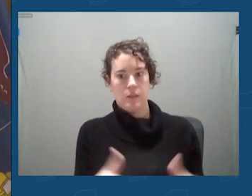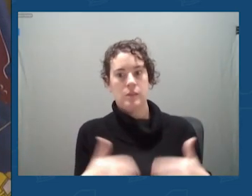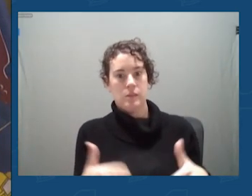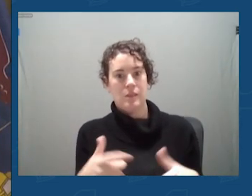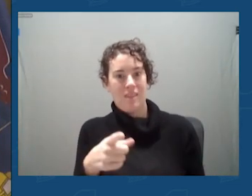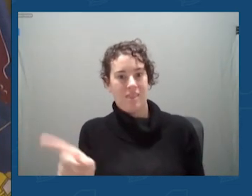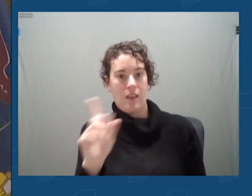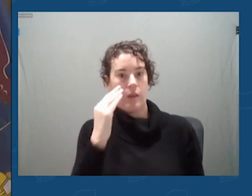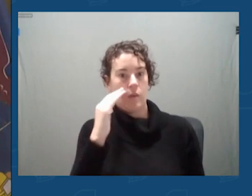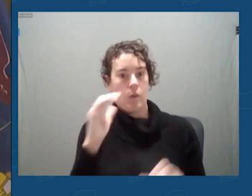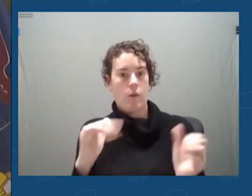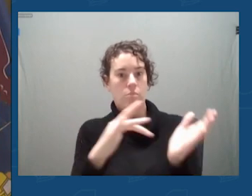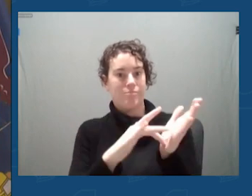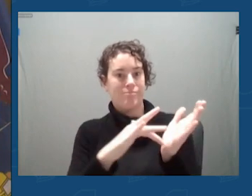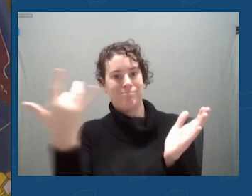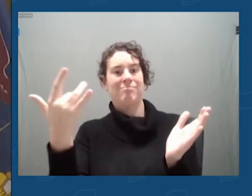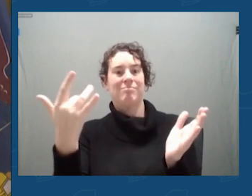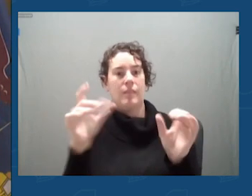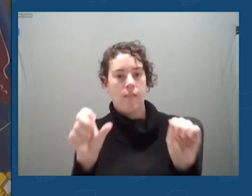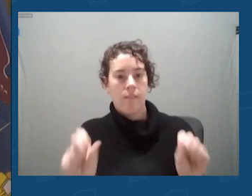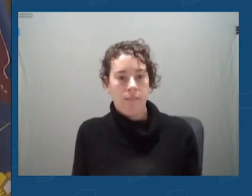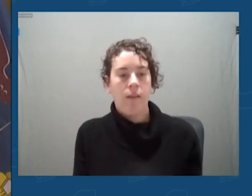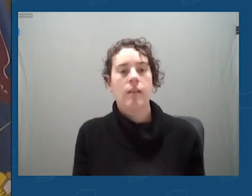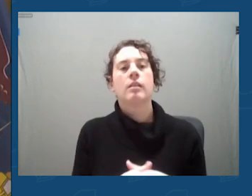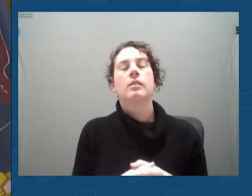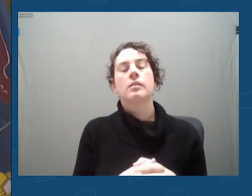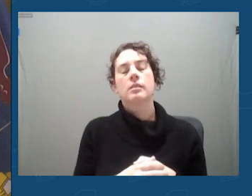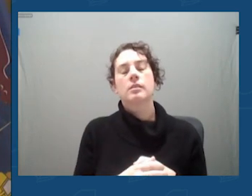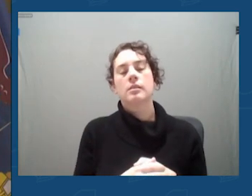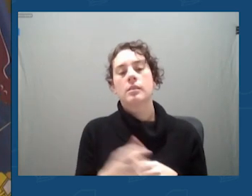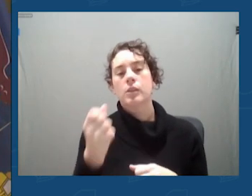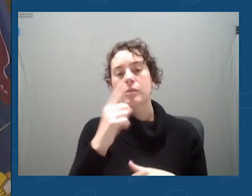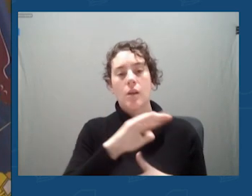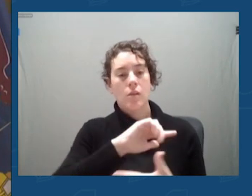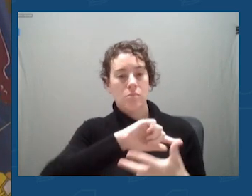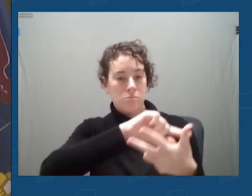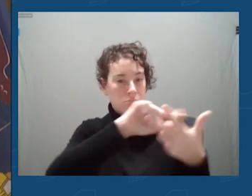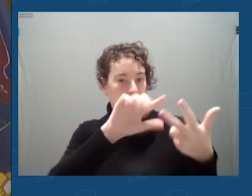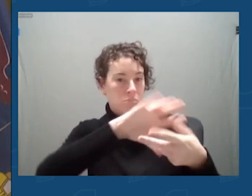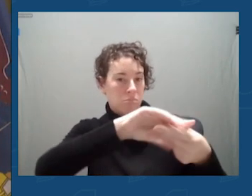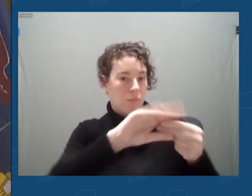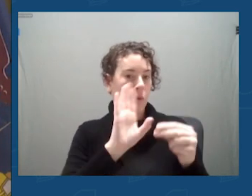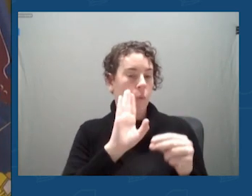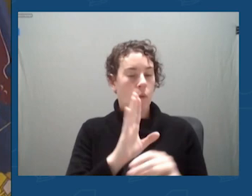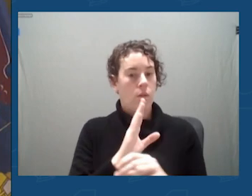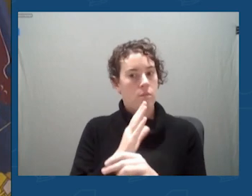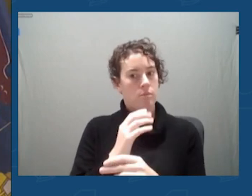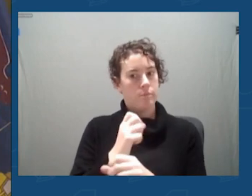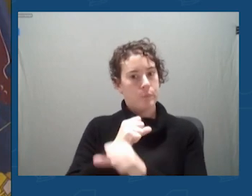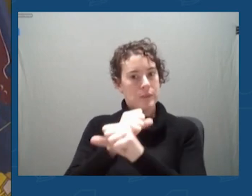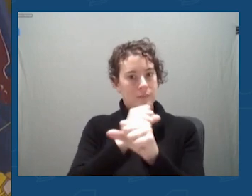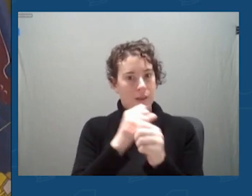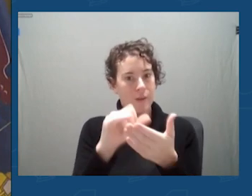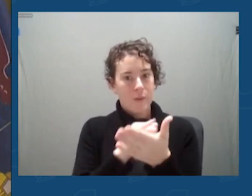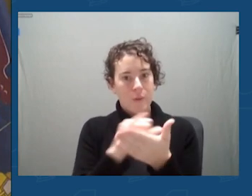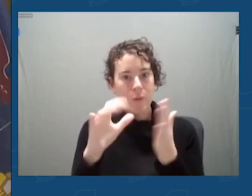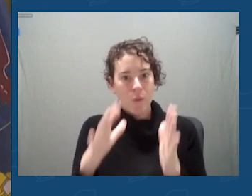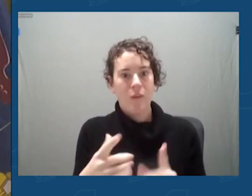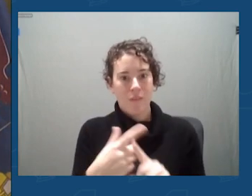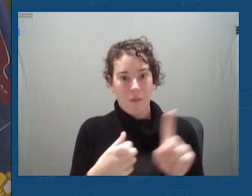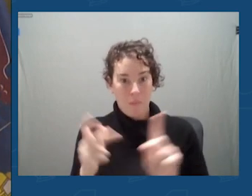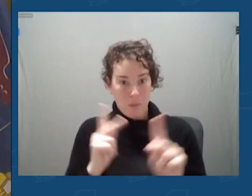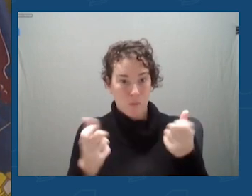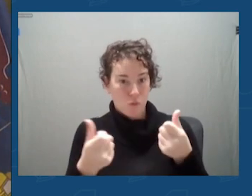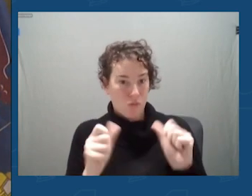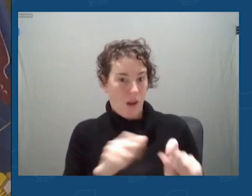take advantage of you. And we think about taken together, all these protections will help shield New Yorkers from predatory practices. I mean, there are